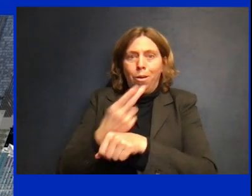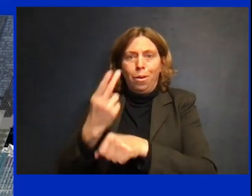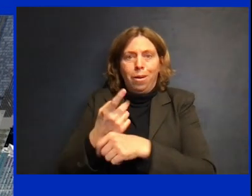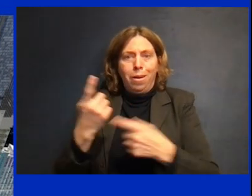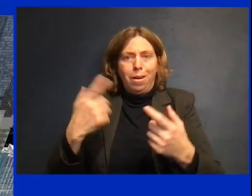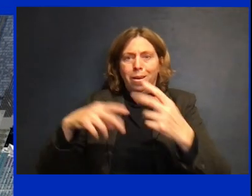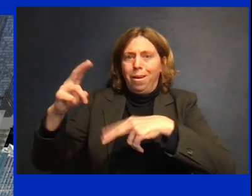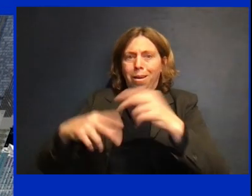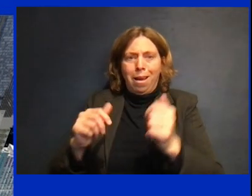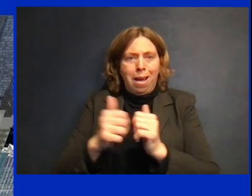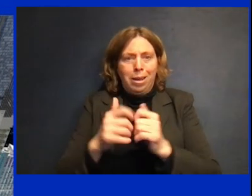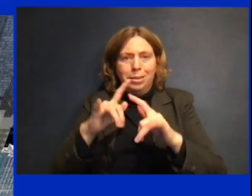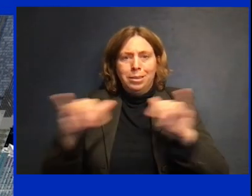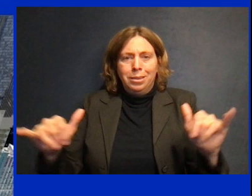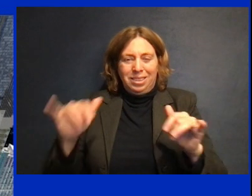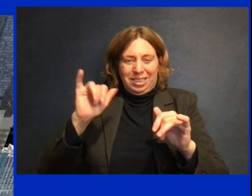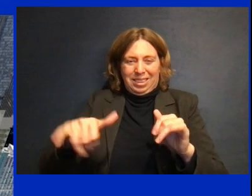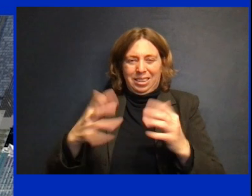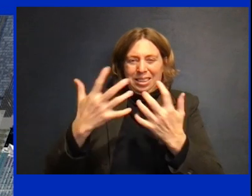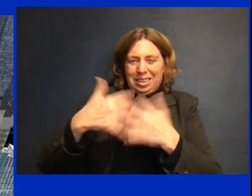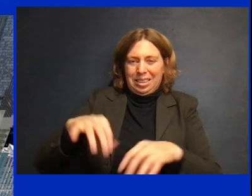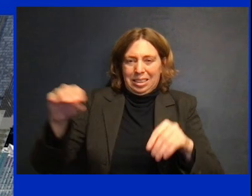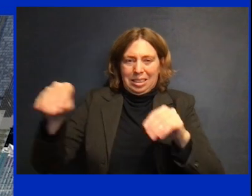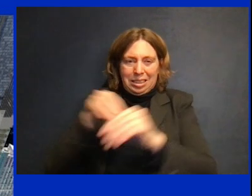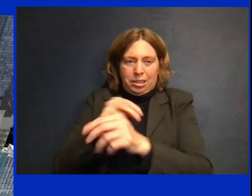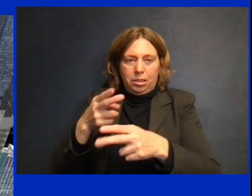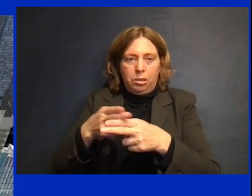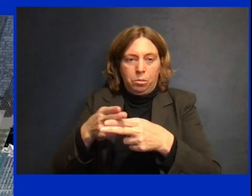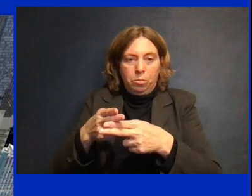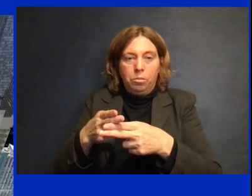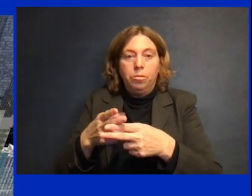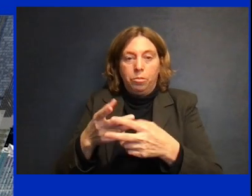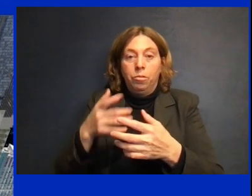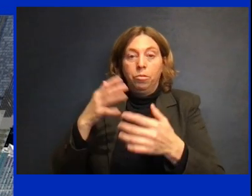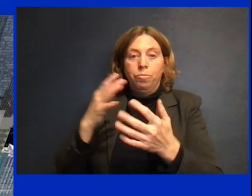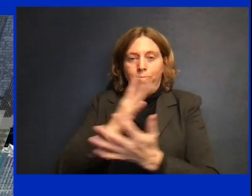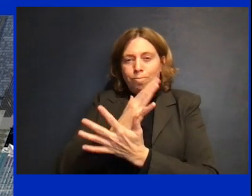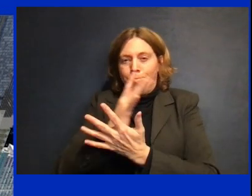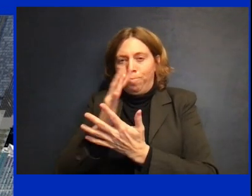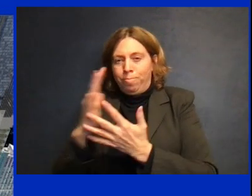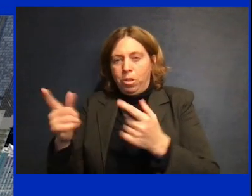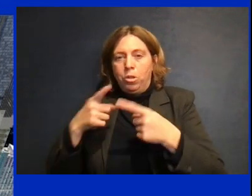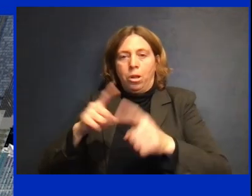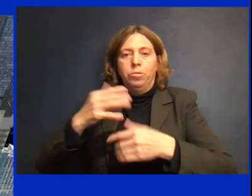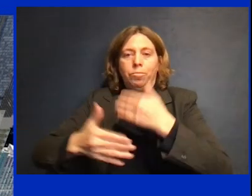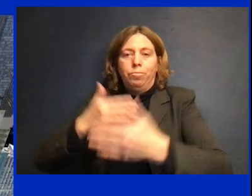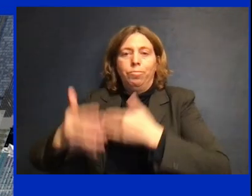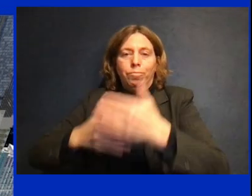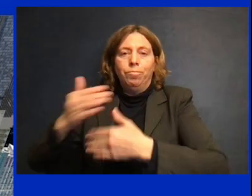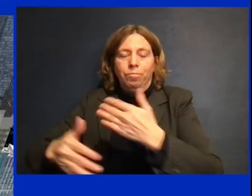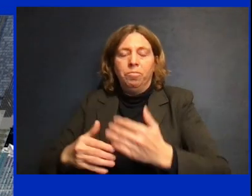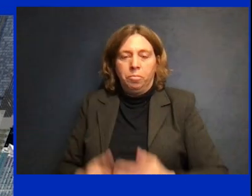the uninterrupted provision of transportation services throughout the subsequent phases of the project.